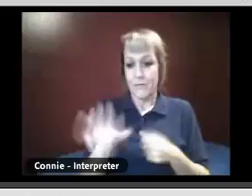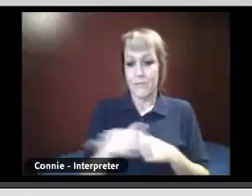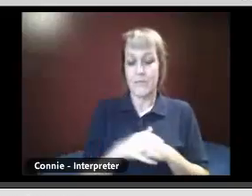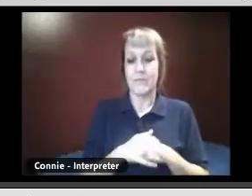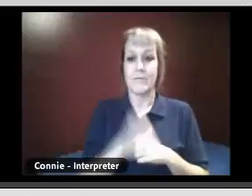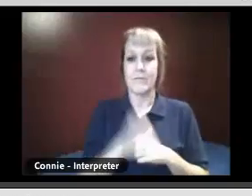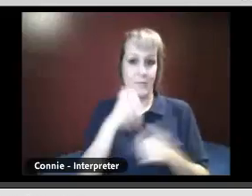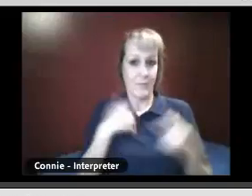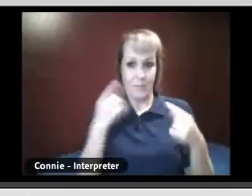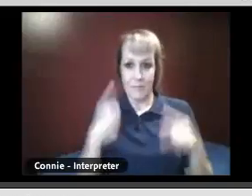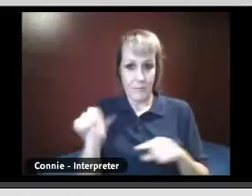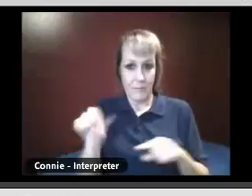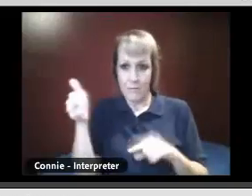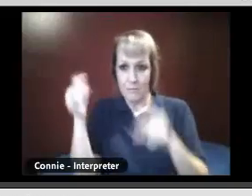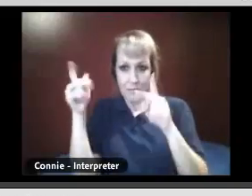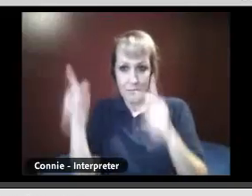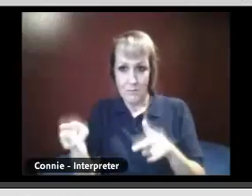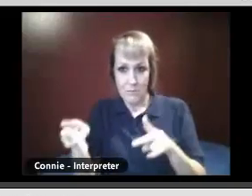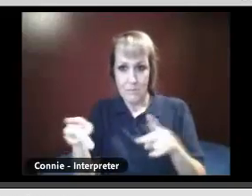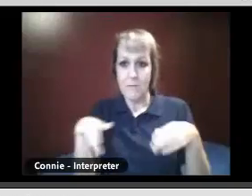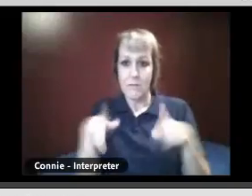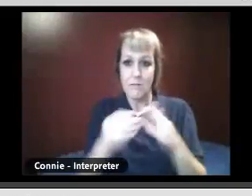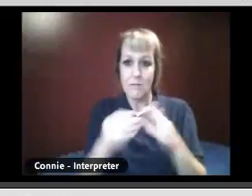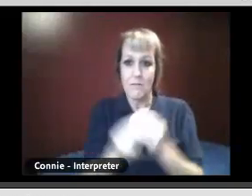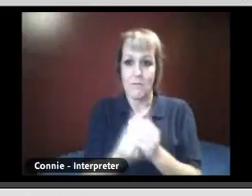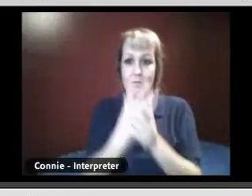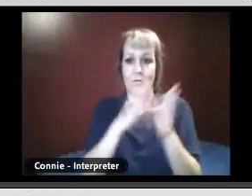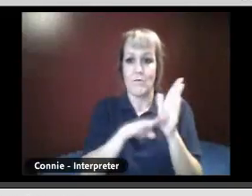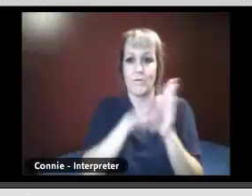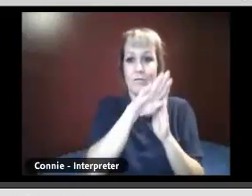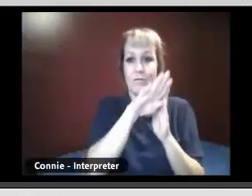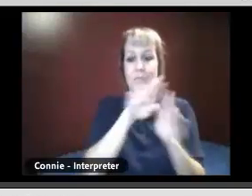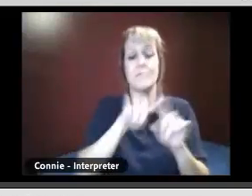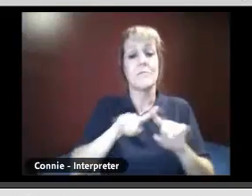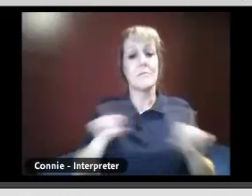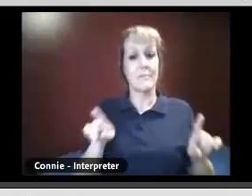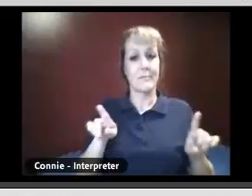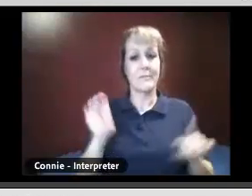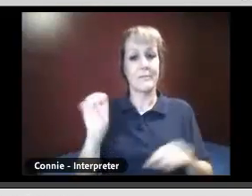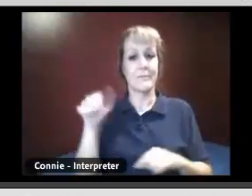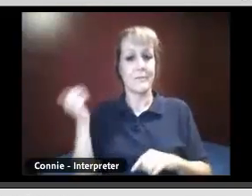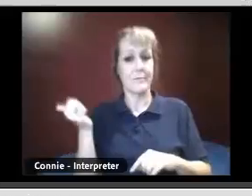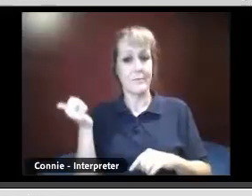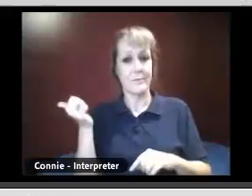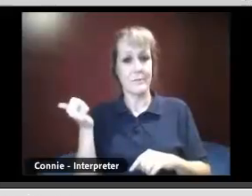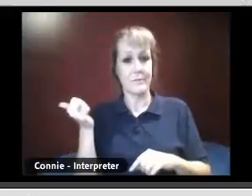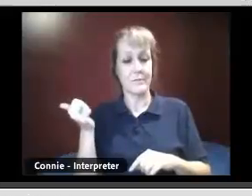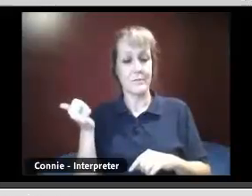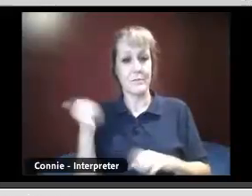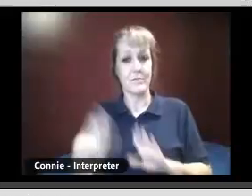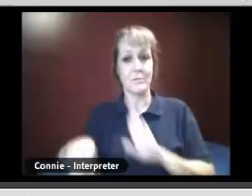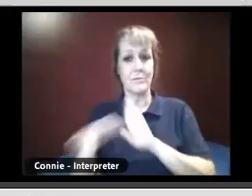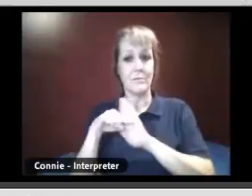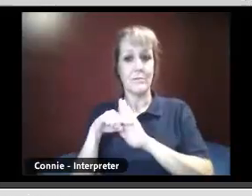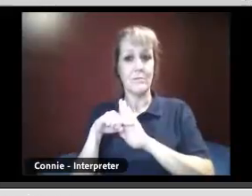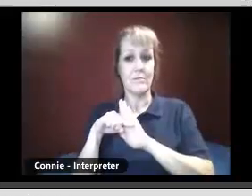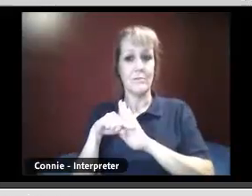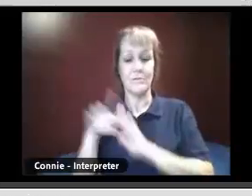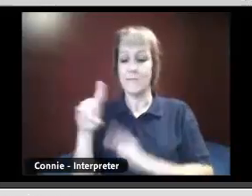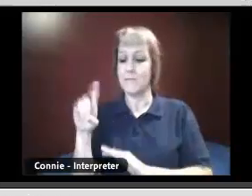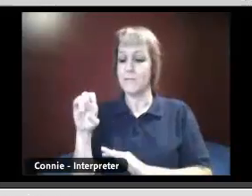to somebody else? It allows for some growth. On the other hand, the minute we put the word destructive in front